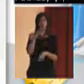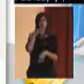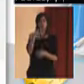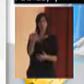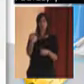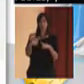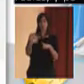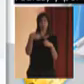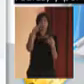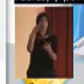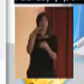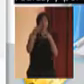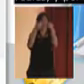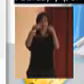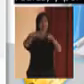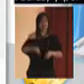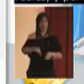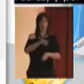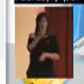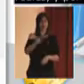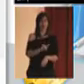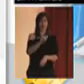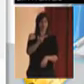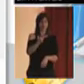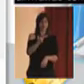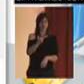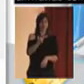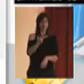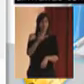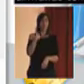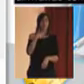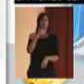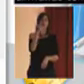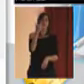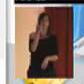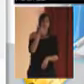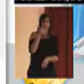And luckily, in the current world, we have many labeled